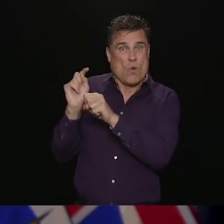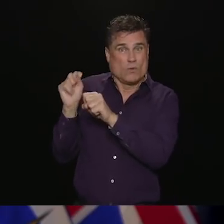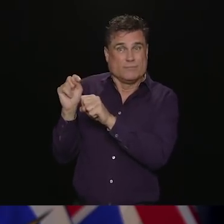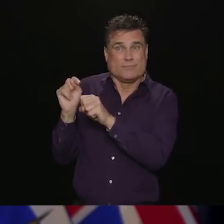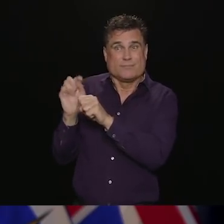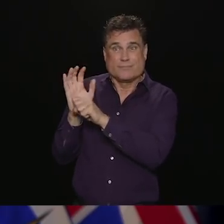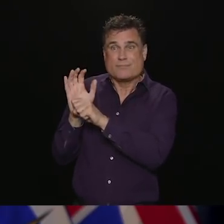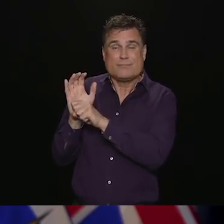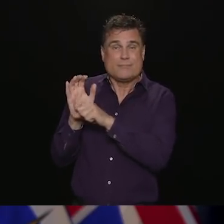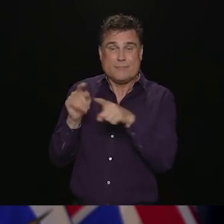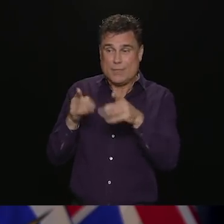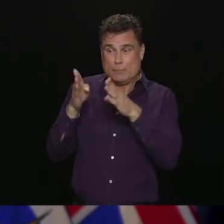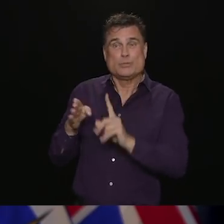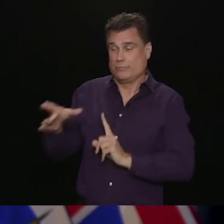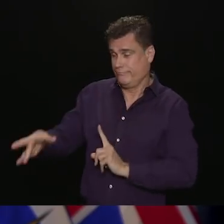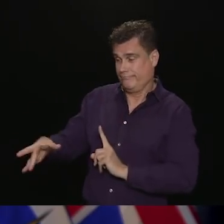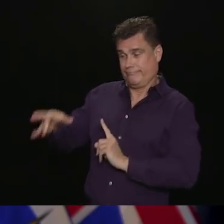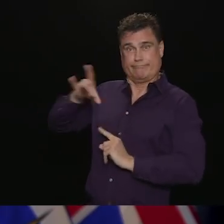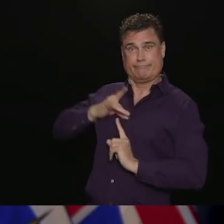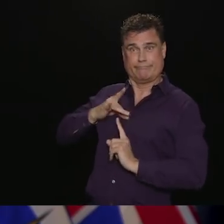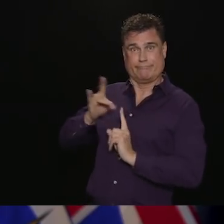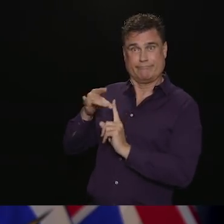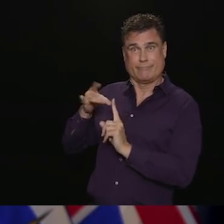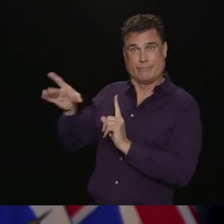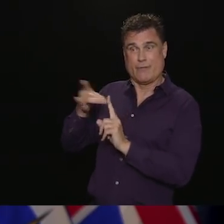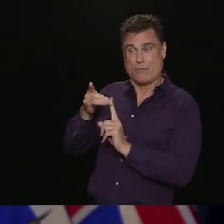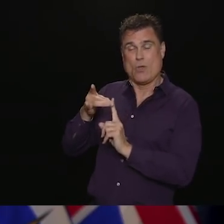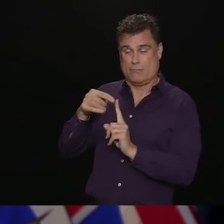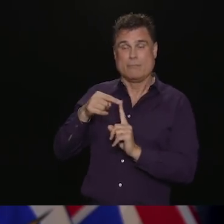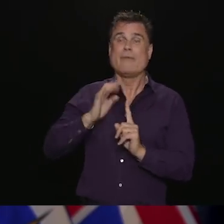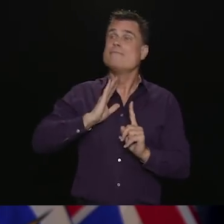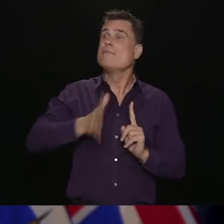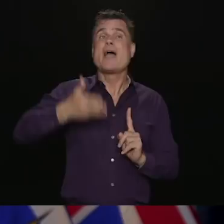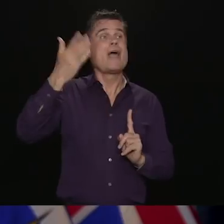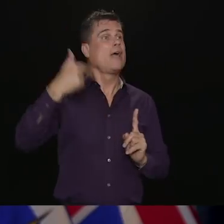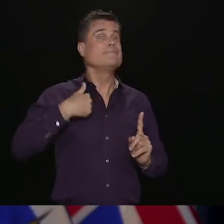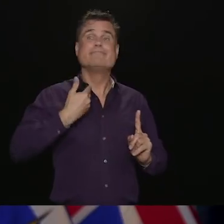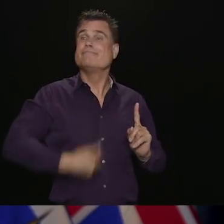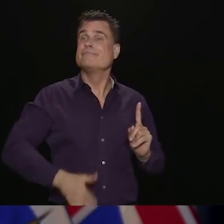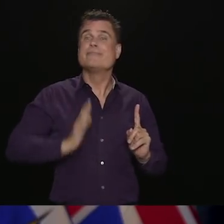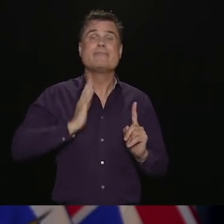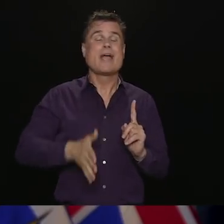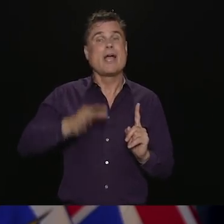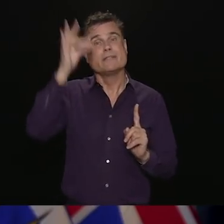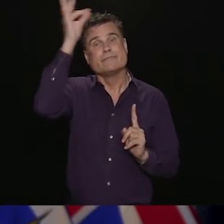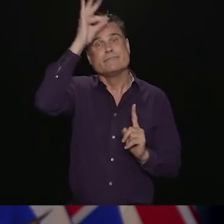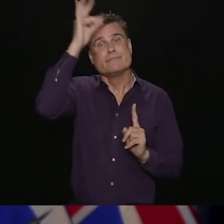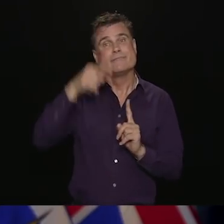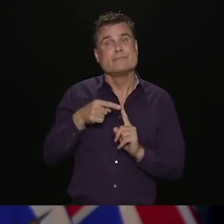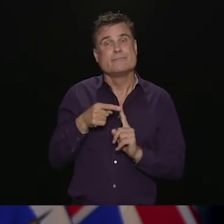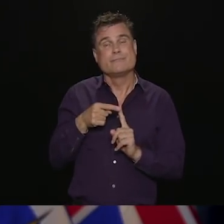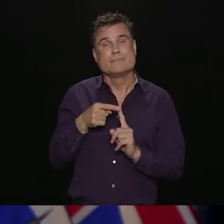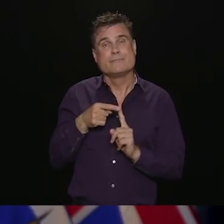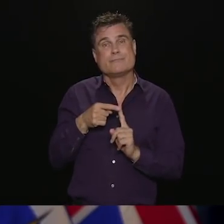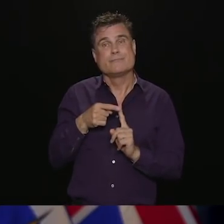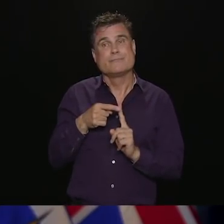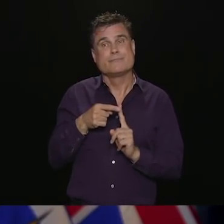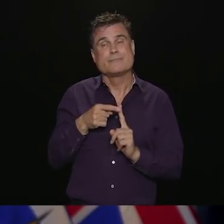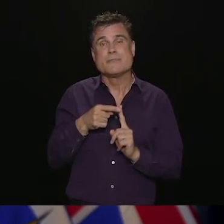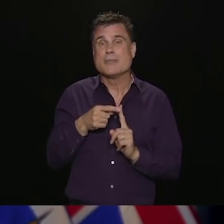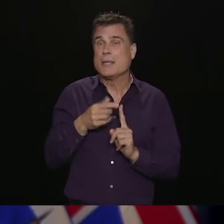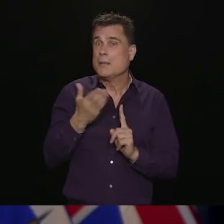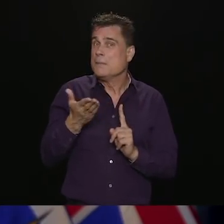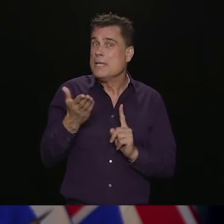they have. And there are moments where we are off our guard, perhaps, where we can spread it. And so I